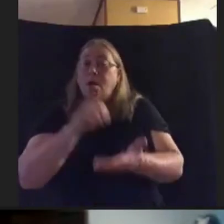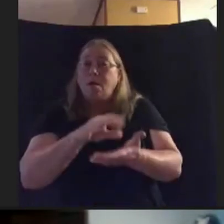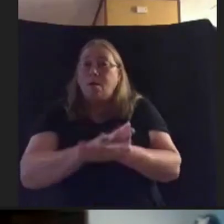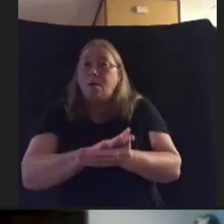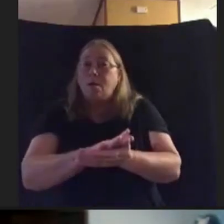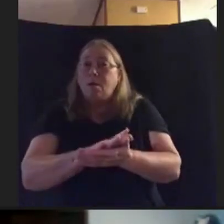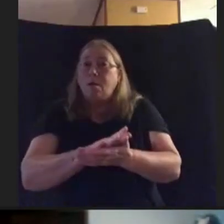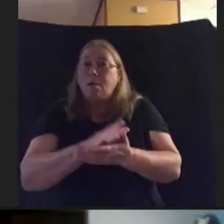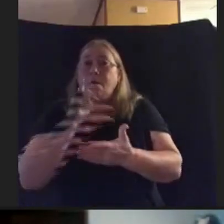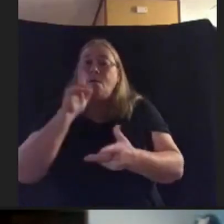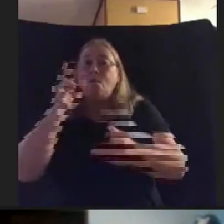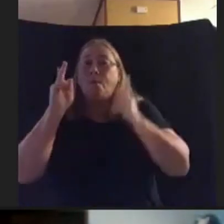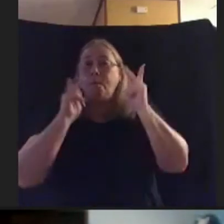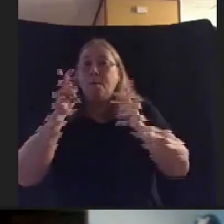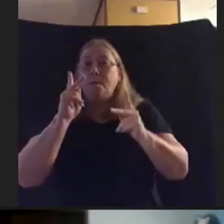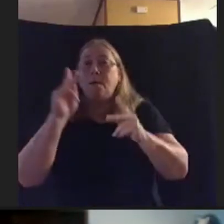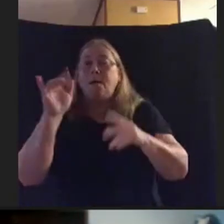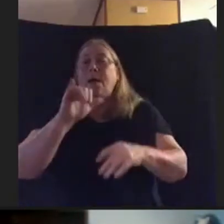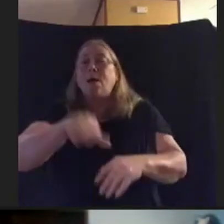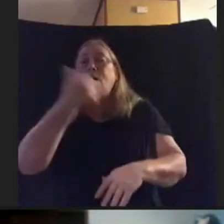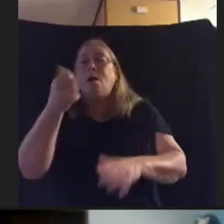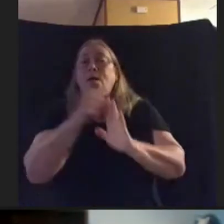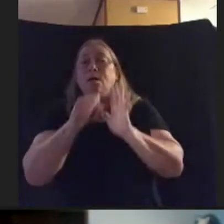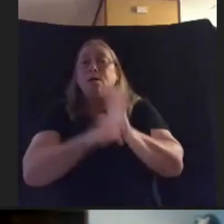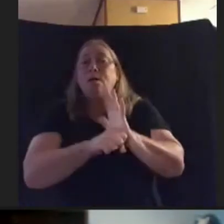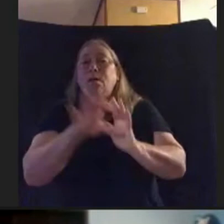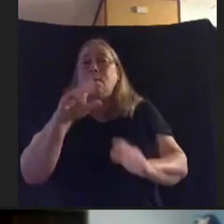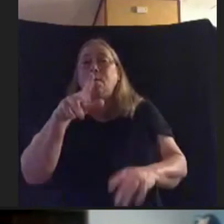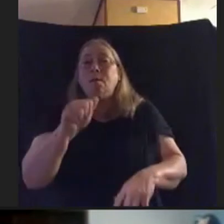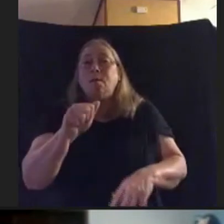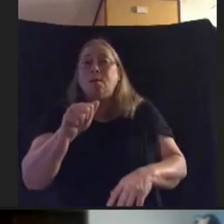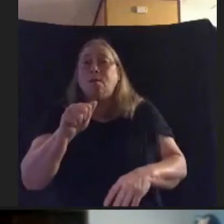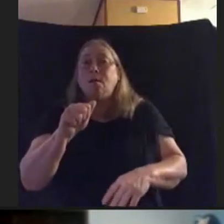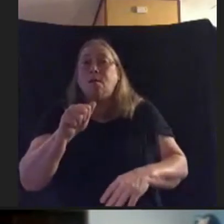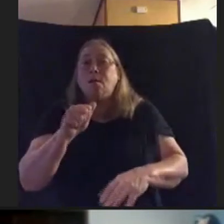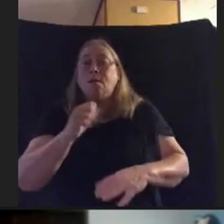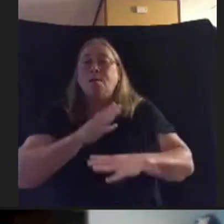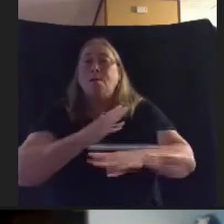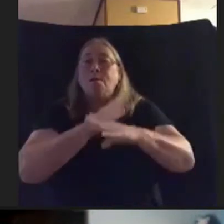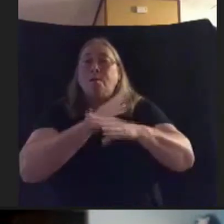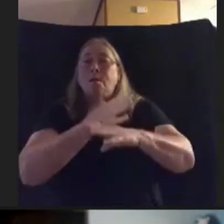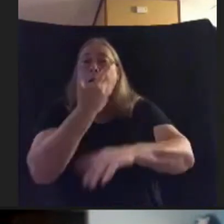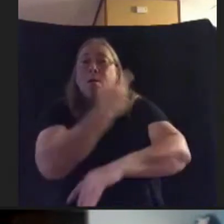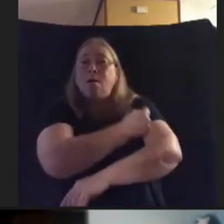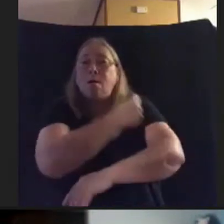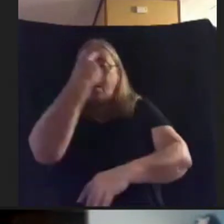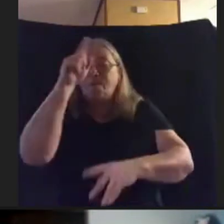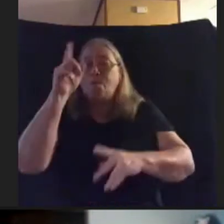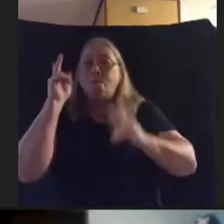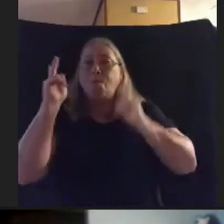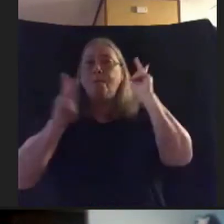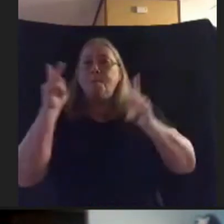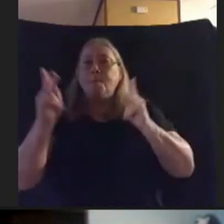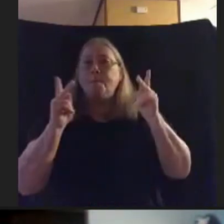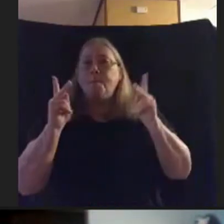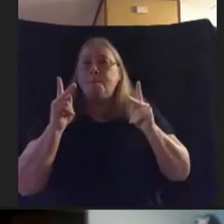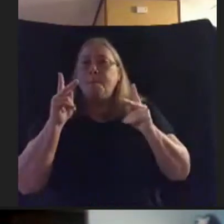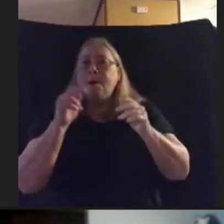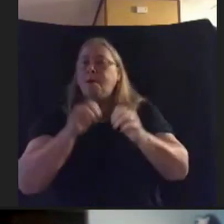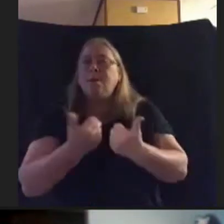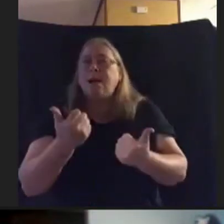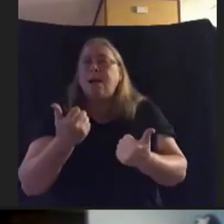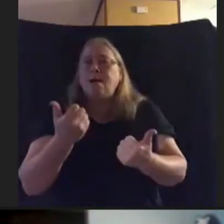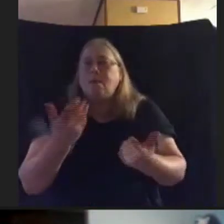states, including Florida, are intentionally banning the vaccination of such populations. How will Mississippi